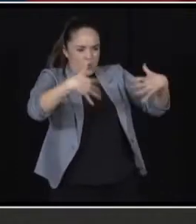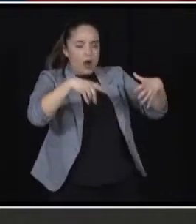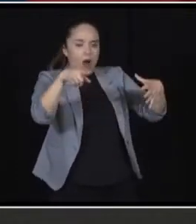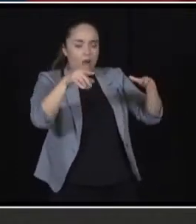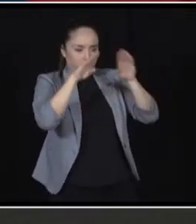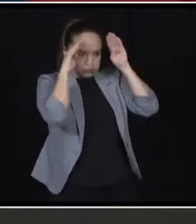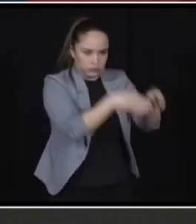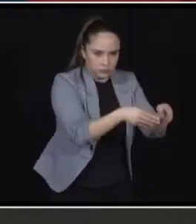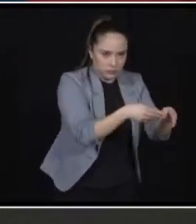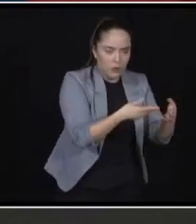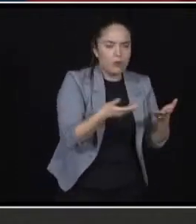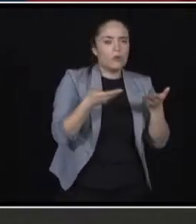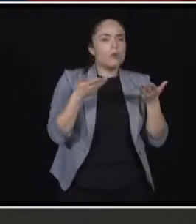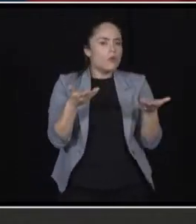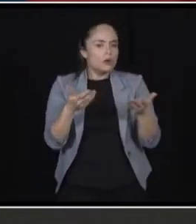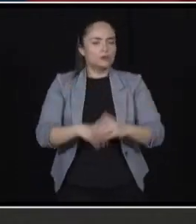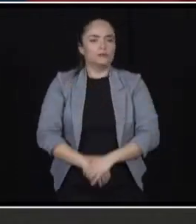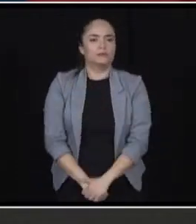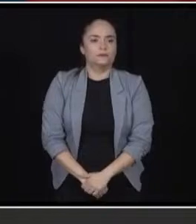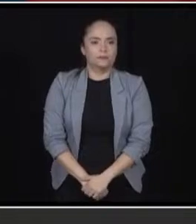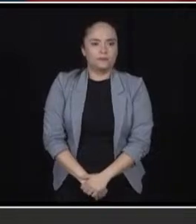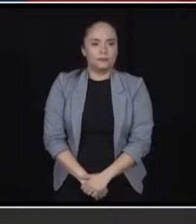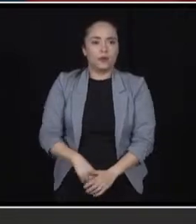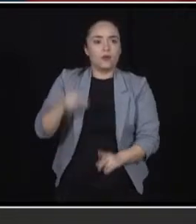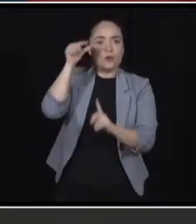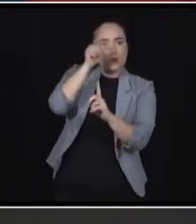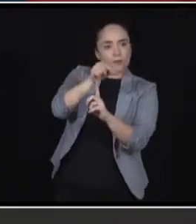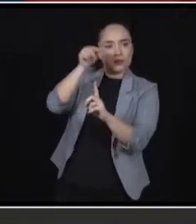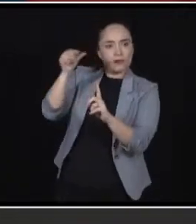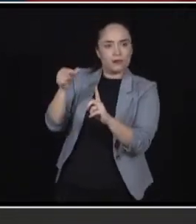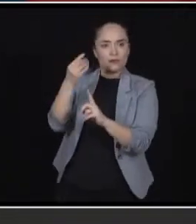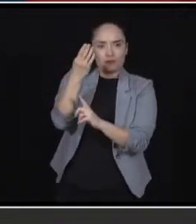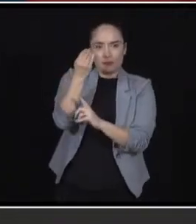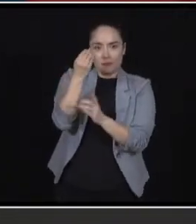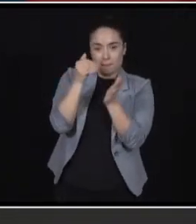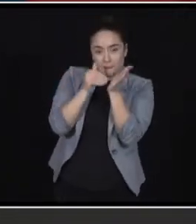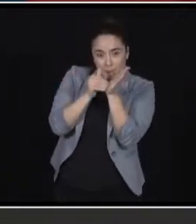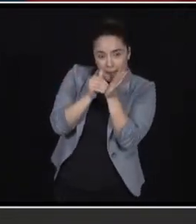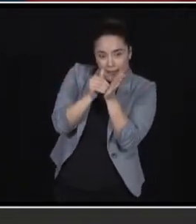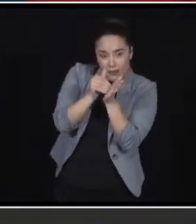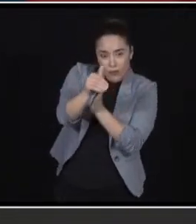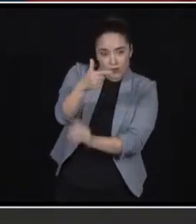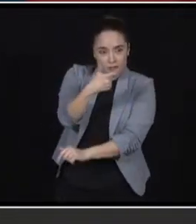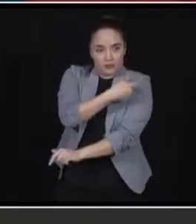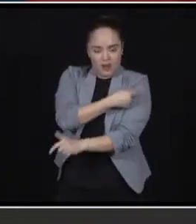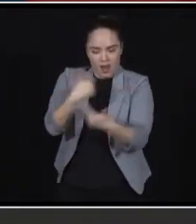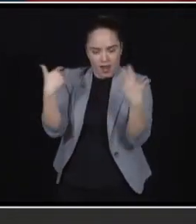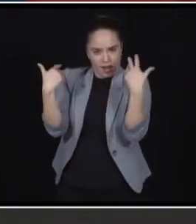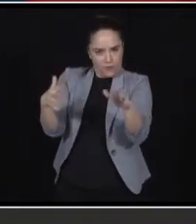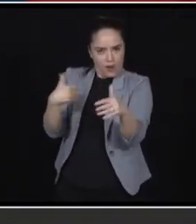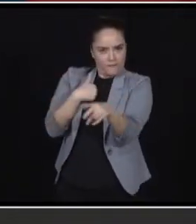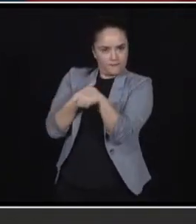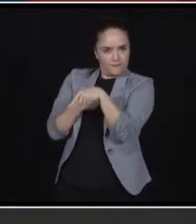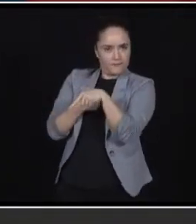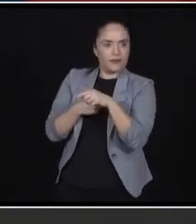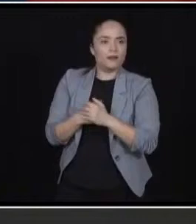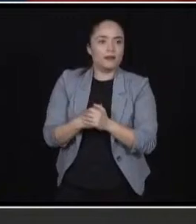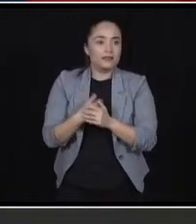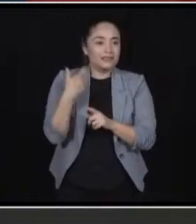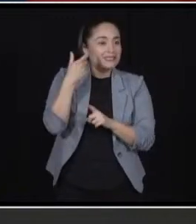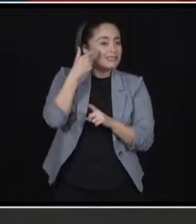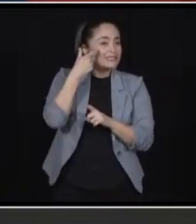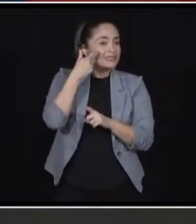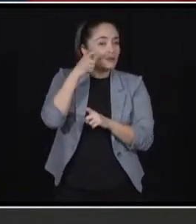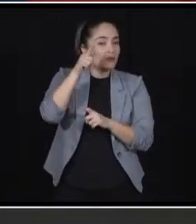million doses. That's been delivered to the people of Ontario. 75,000 last 24 hours. There's been some great progress made. Obviously,